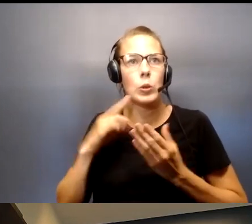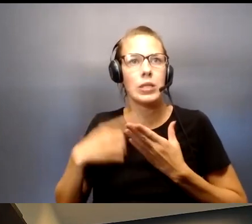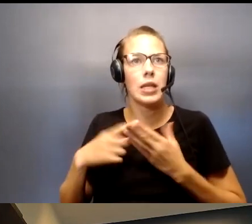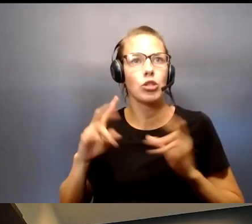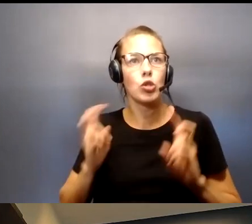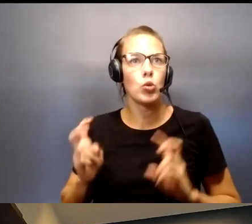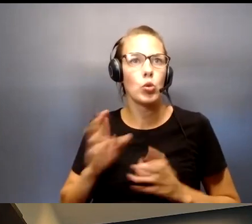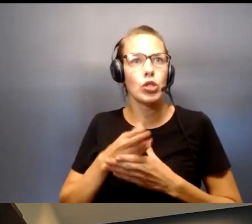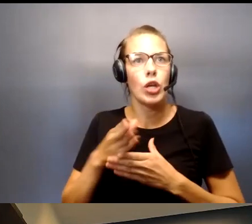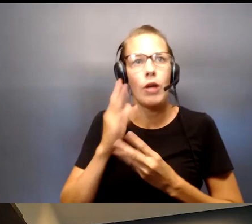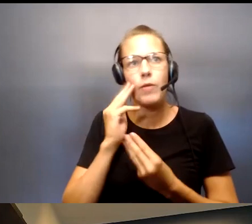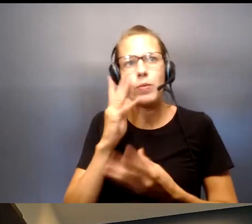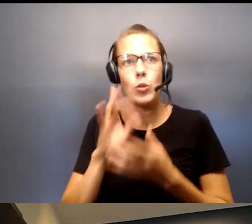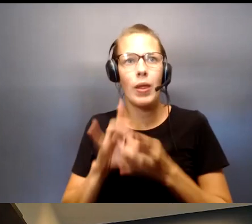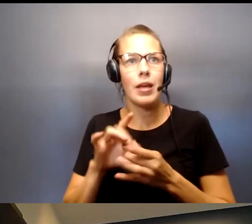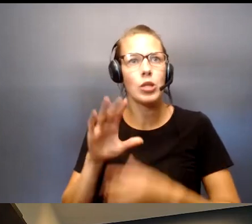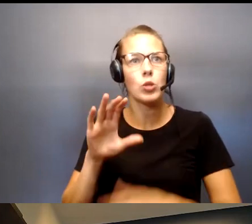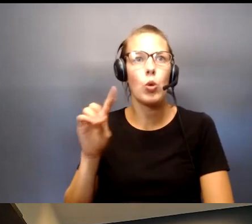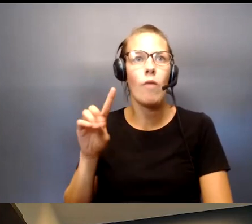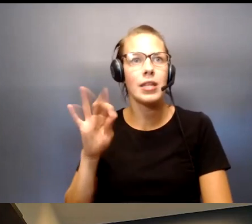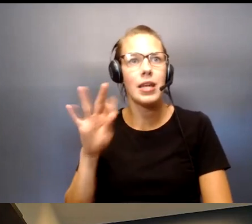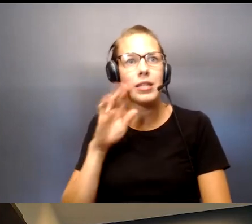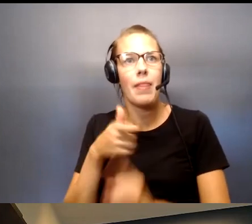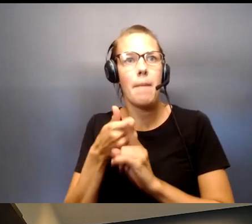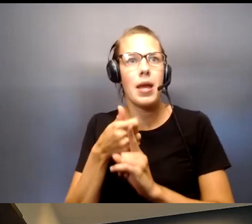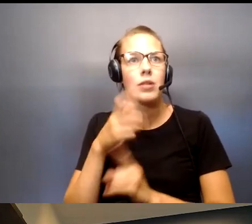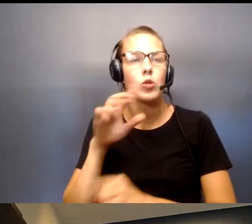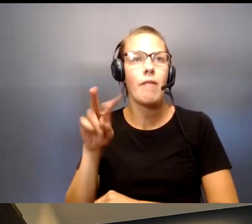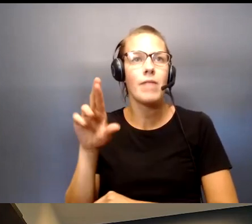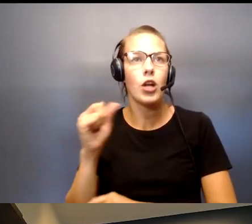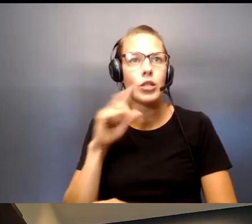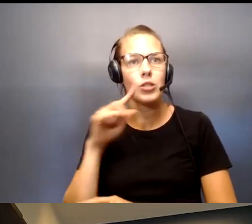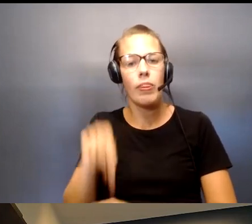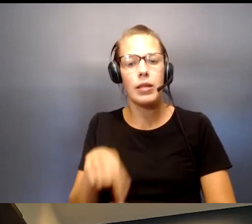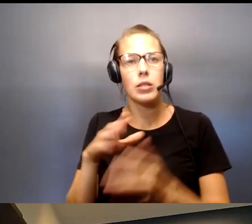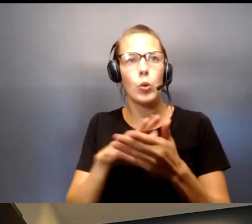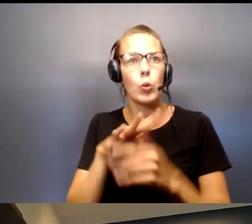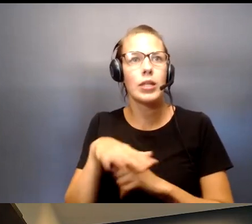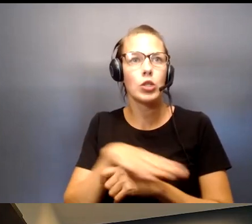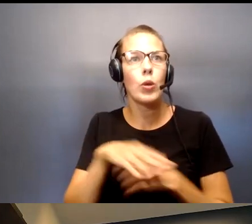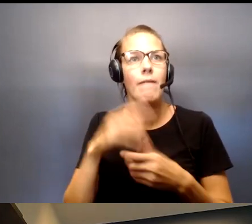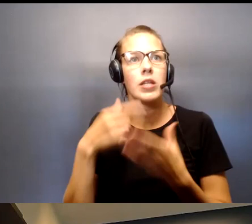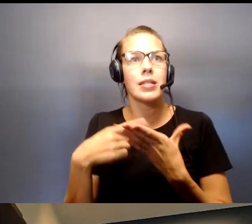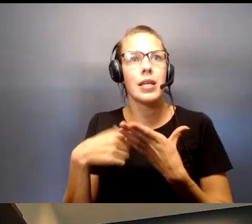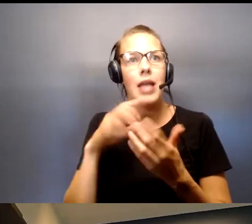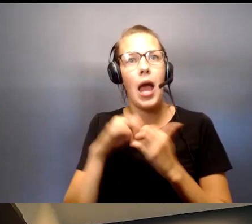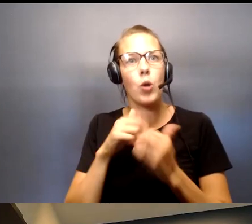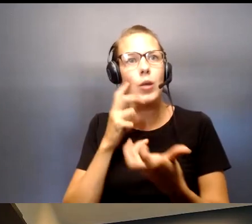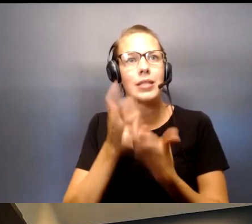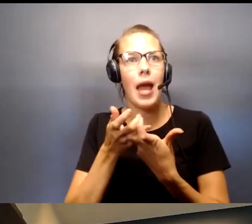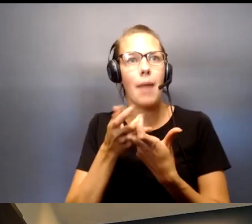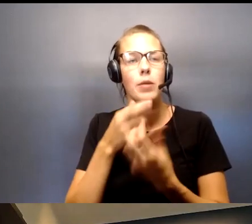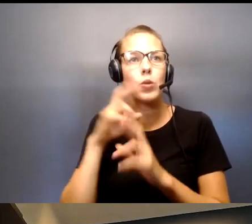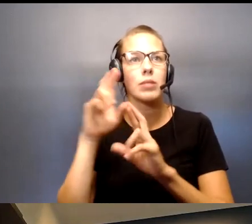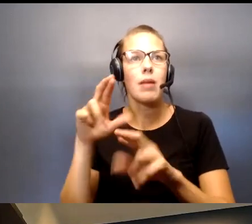regarding COVID-19 and the impacts of the virus to the Quad City region. We've also discussed how to adapt, respond to the